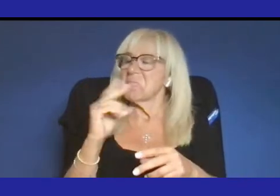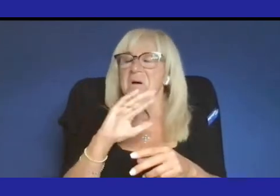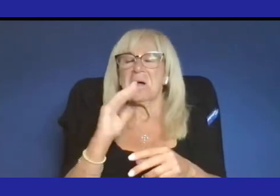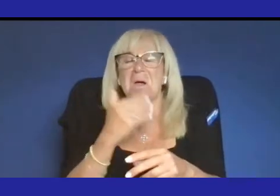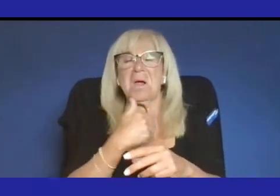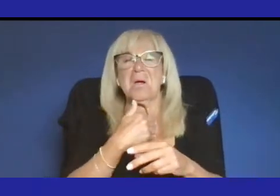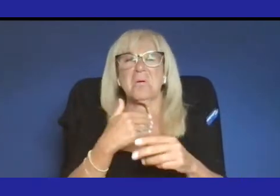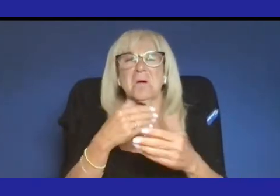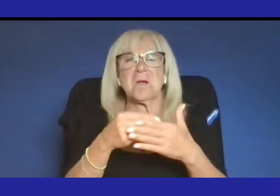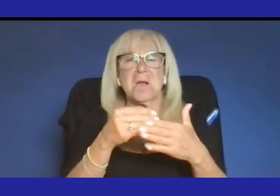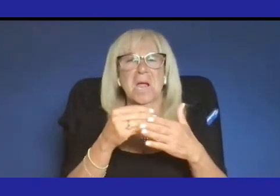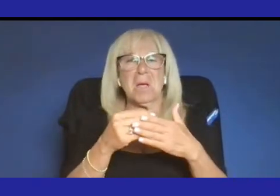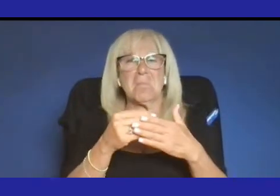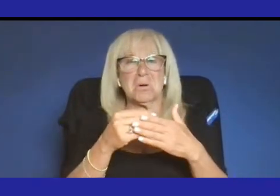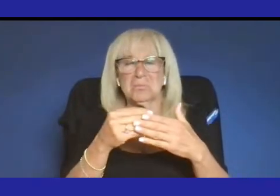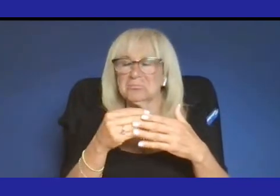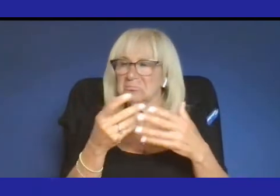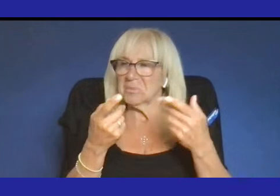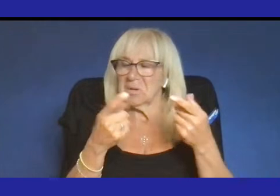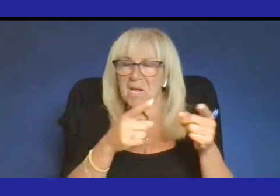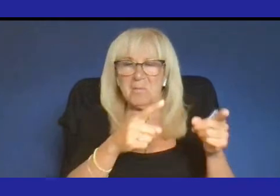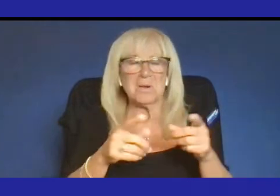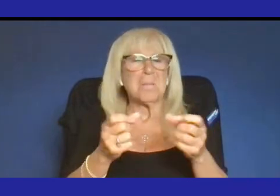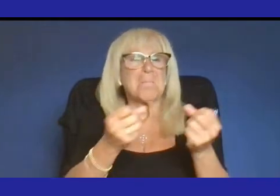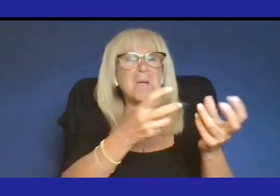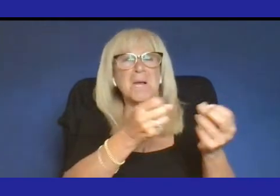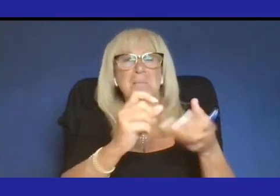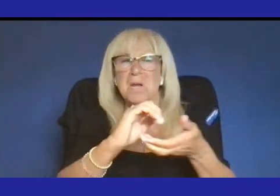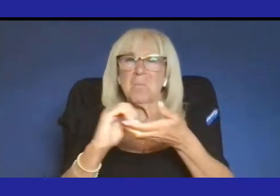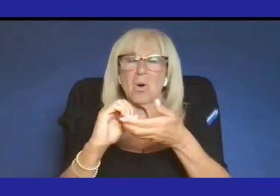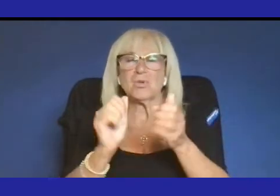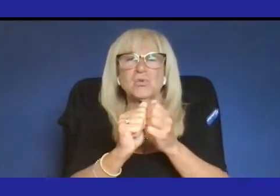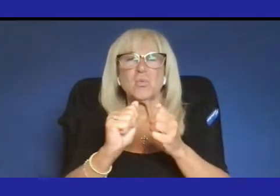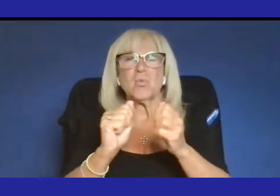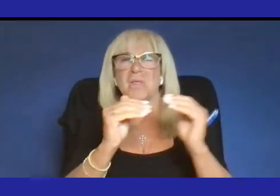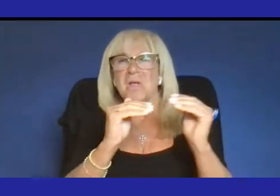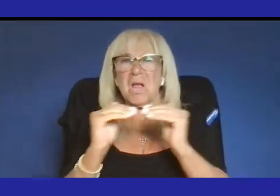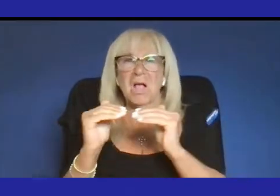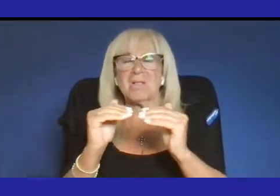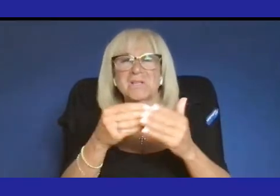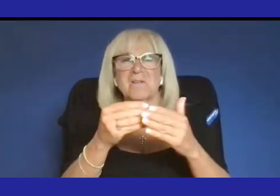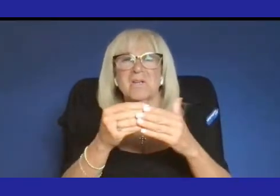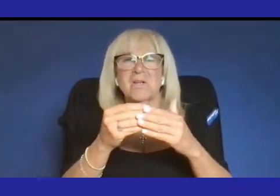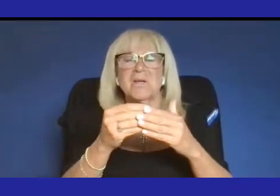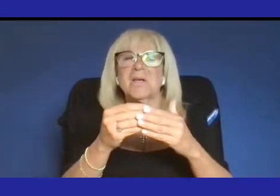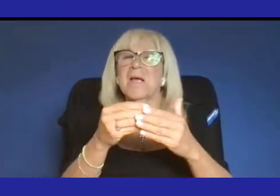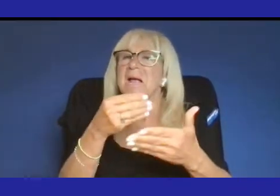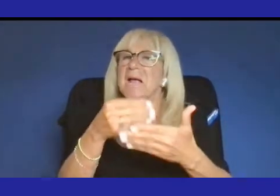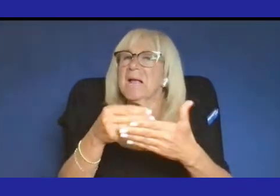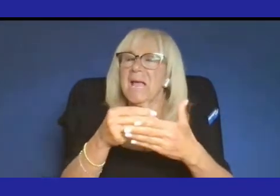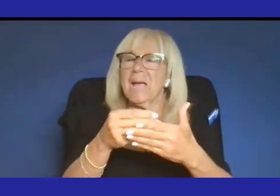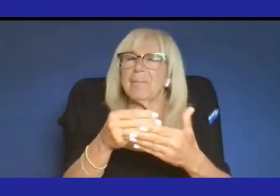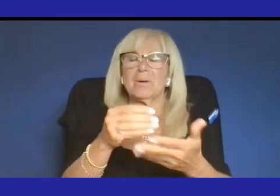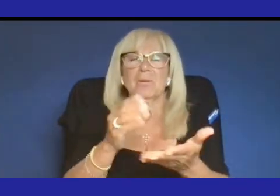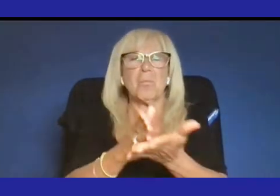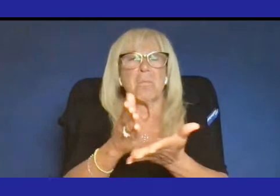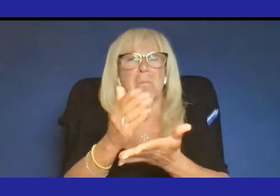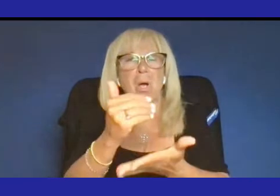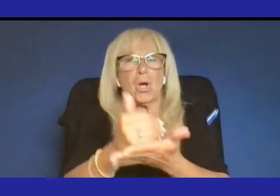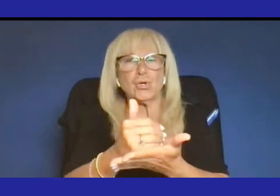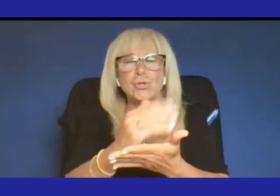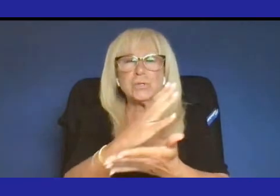there have been tremendous efforts in partnership with our colleagues in finance. Our capital budget and payments teams facilitated the commitment of